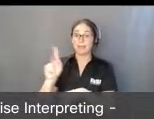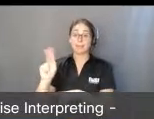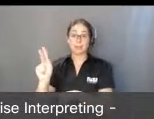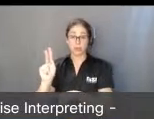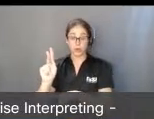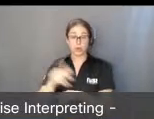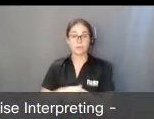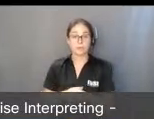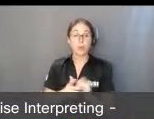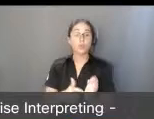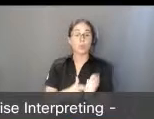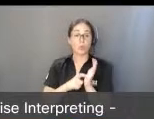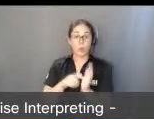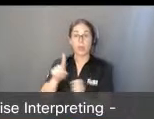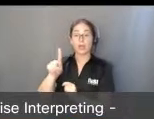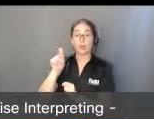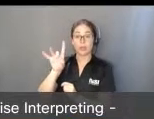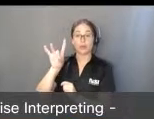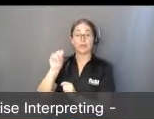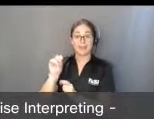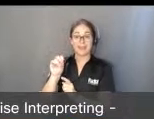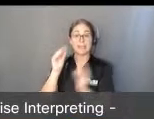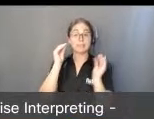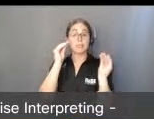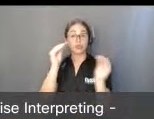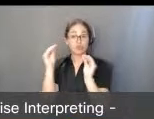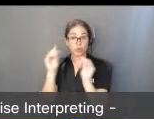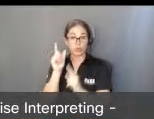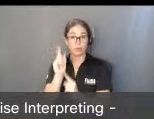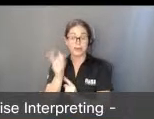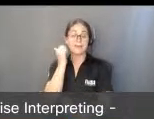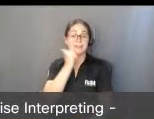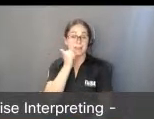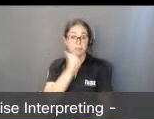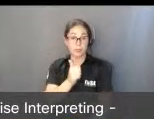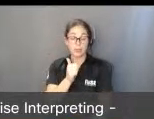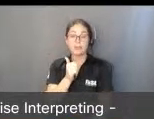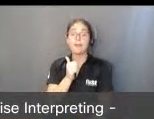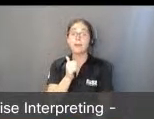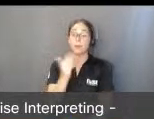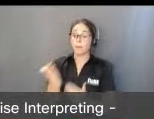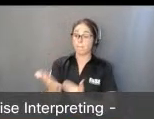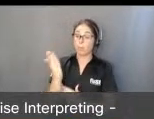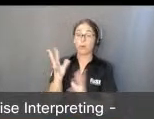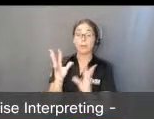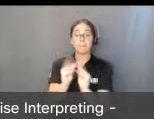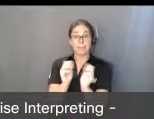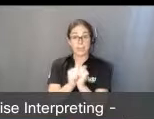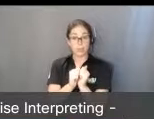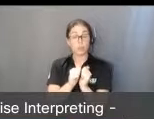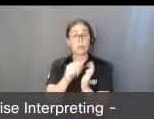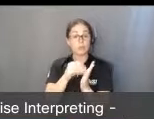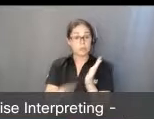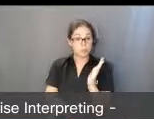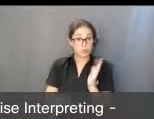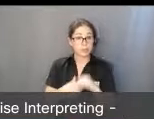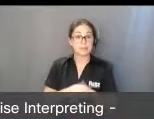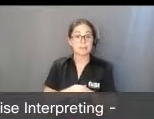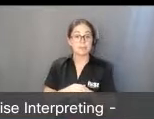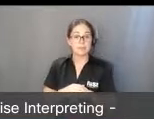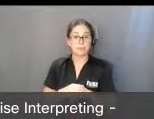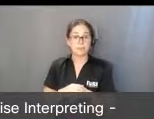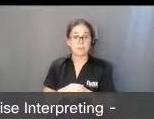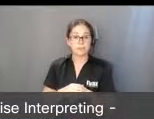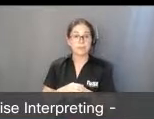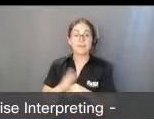of 180 instructional minutes per day. Within the schedule will be a morning meeting with students, 15 minutes of ELD designated instruction or